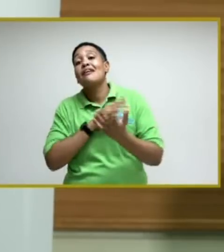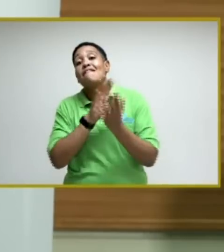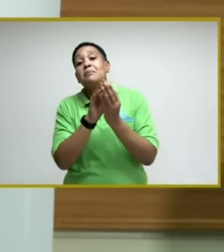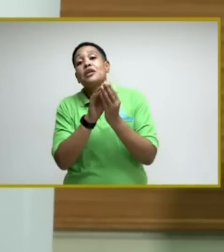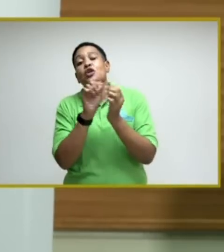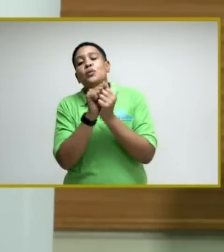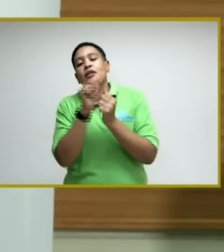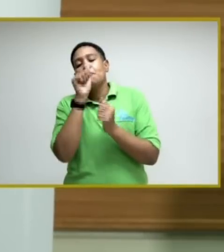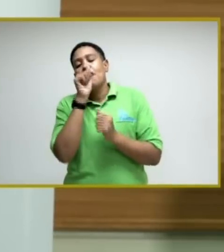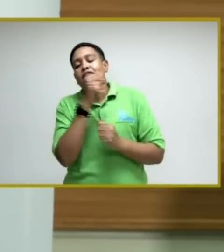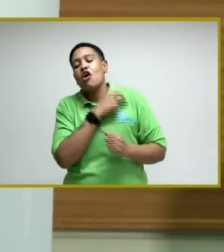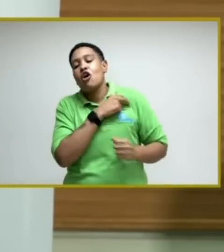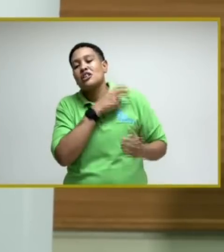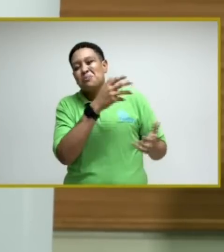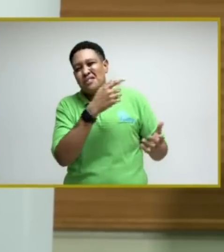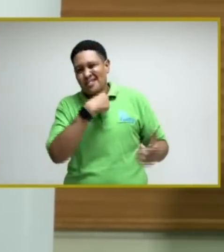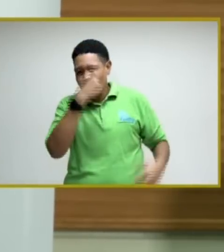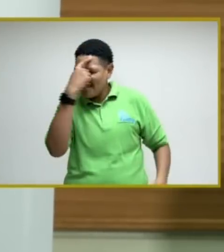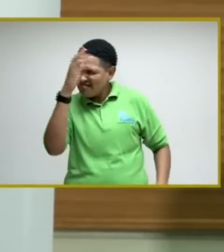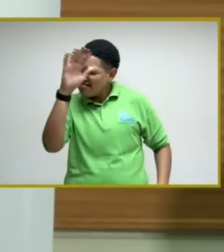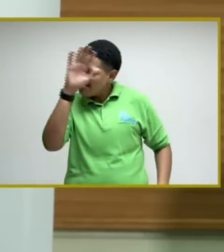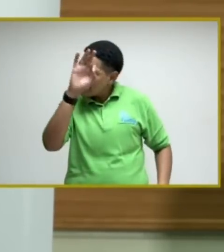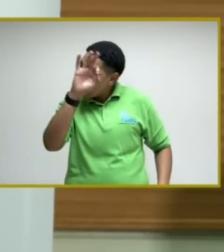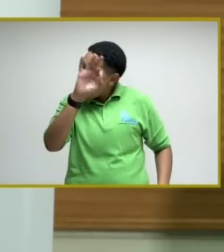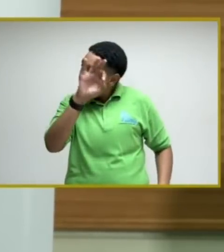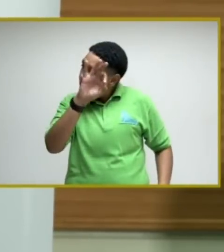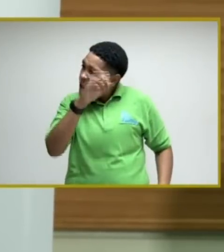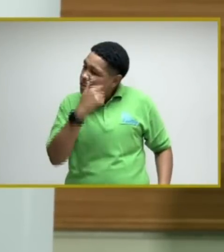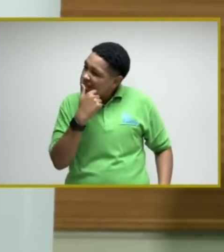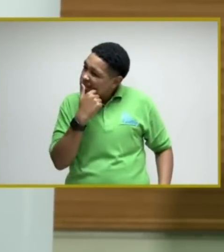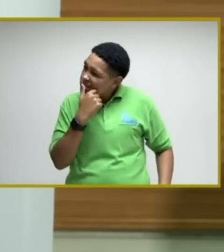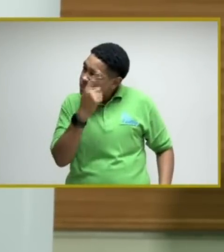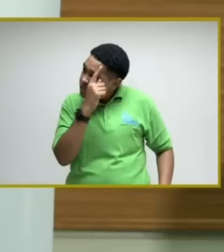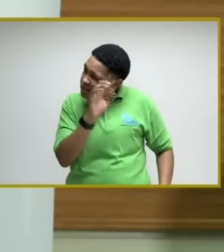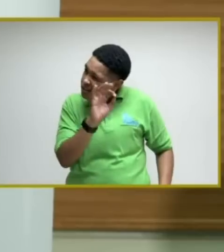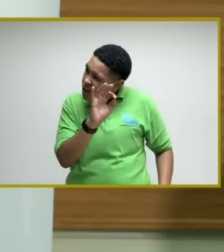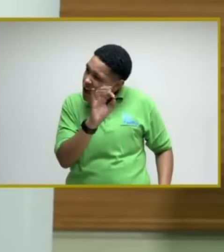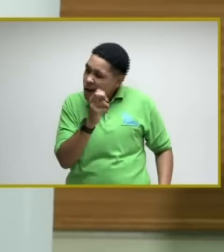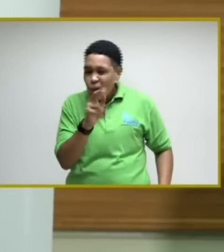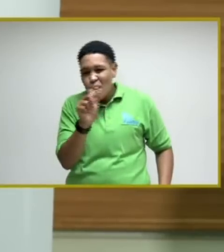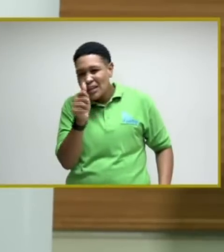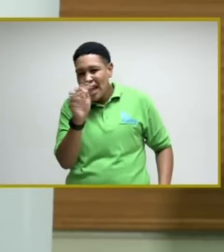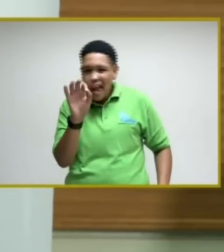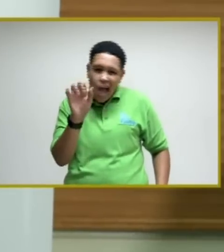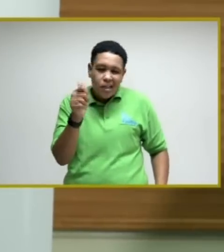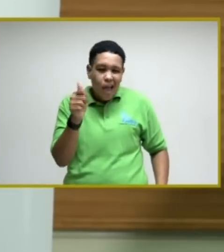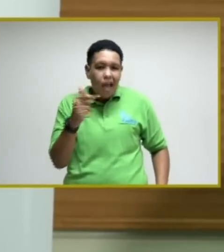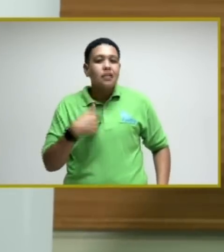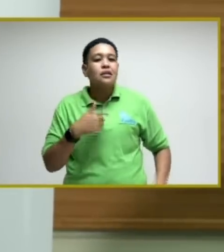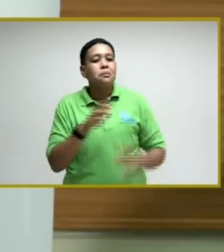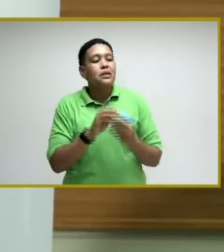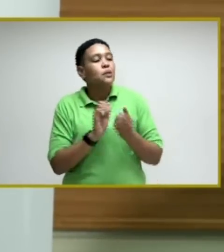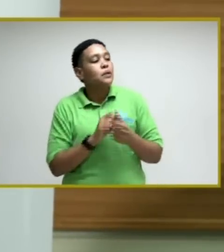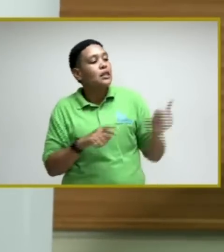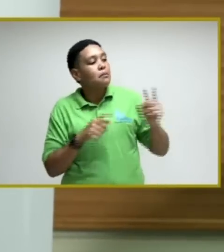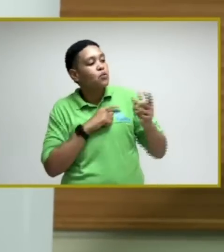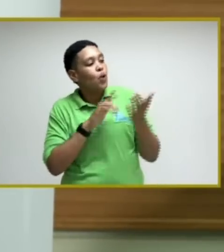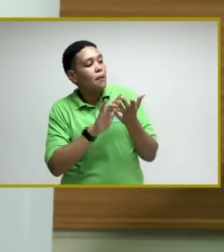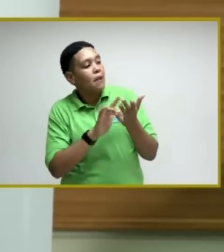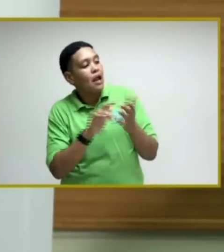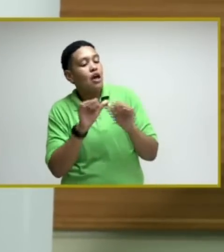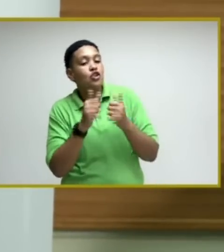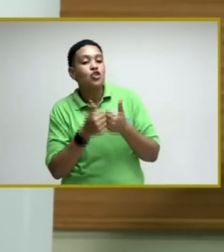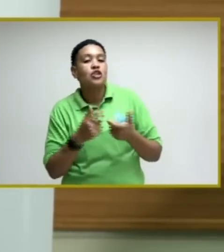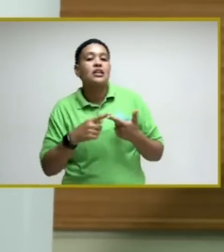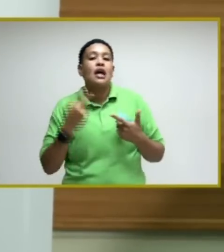with the private hospitals, I think about 9 of them throughout the country, 9 or 10, So the medical associates and the Hargreaves